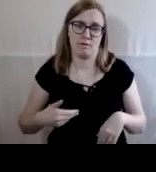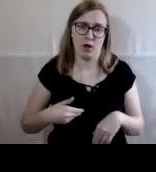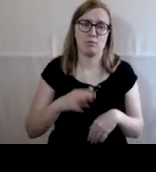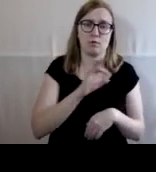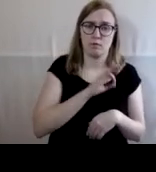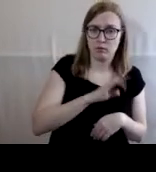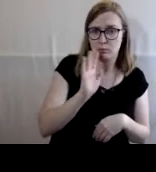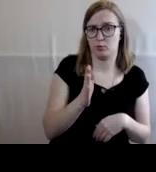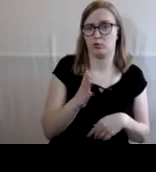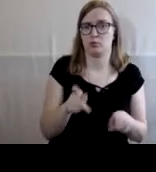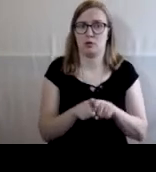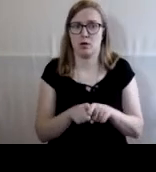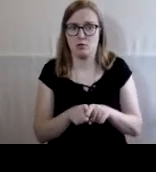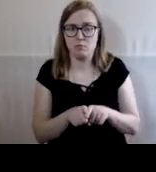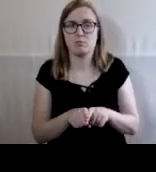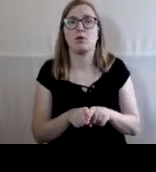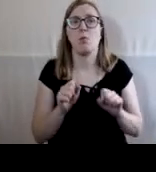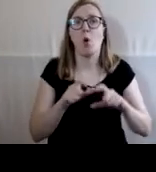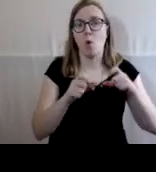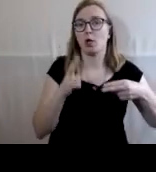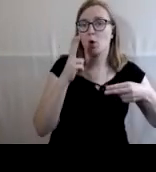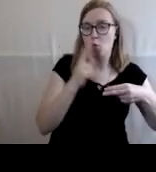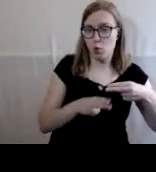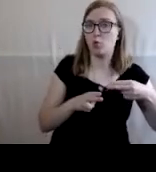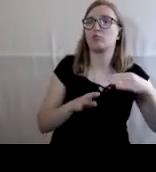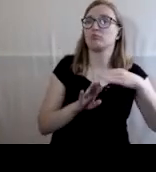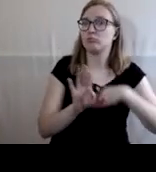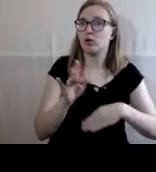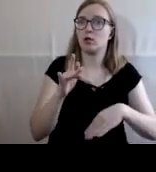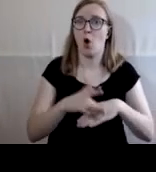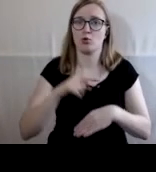not relevant or no longer relevant should be excluded.